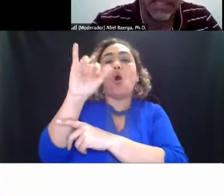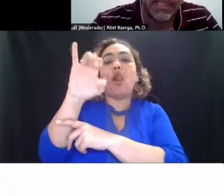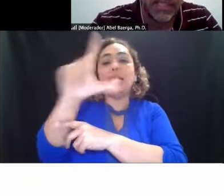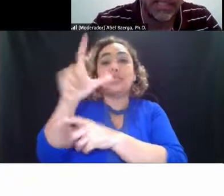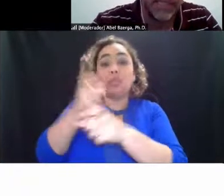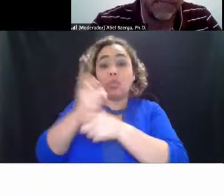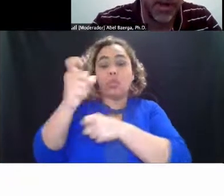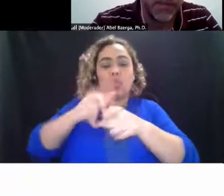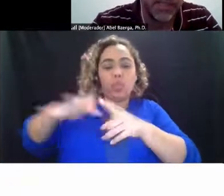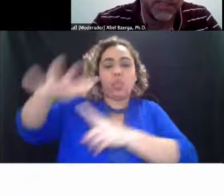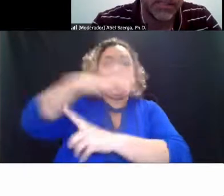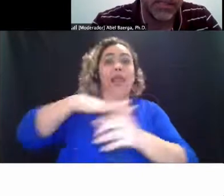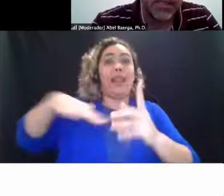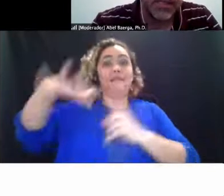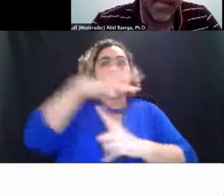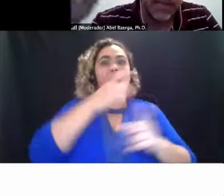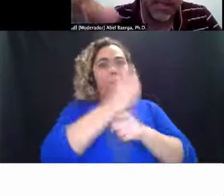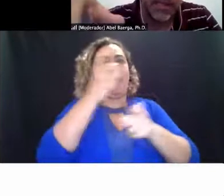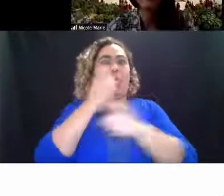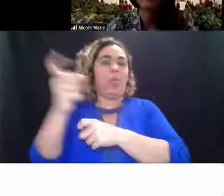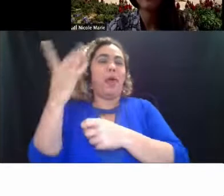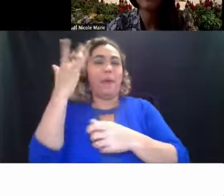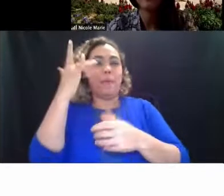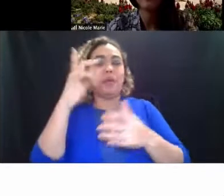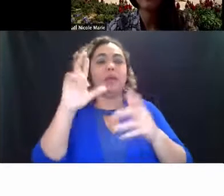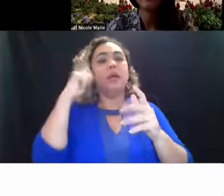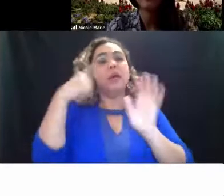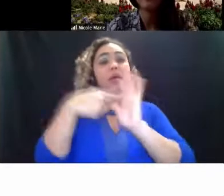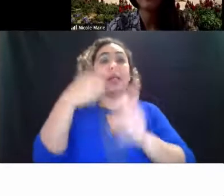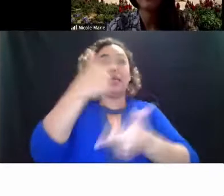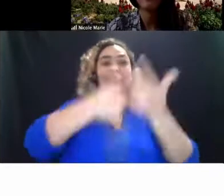these environments? Namely, instead of hurricane,